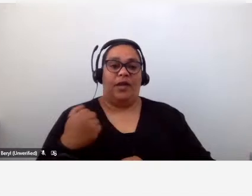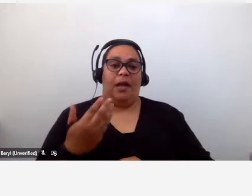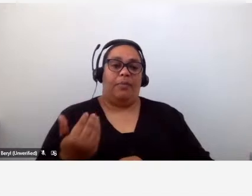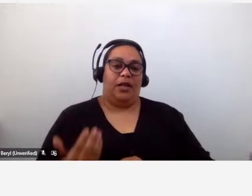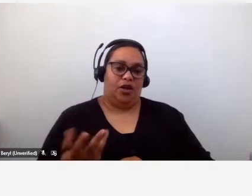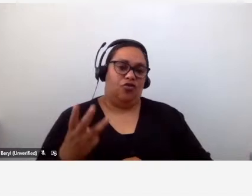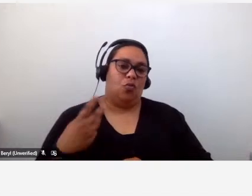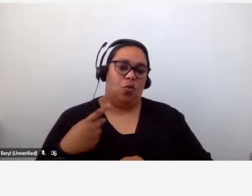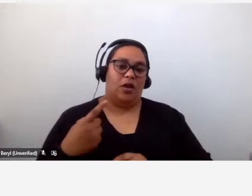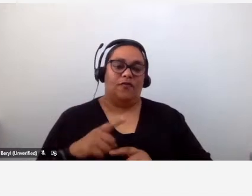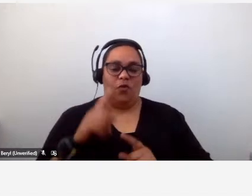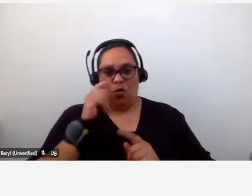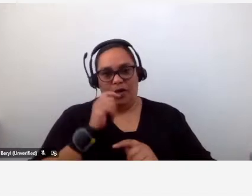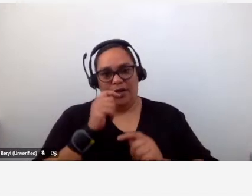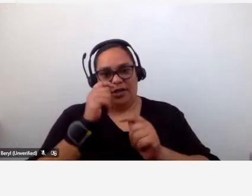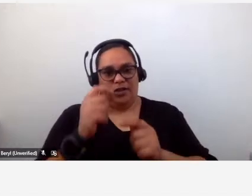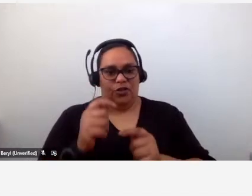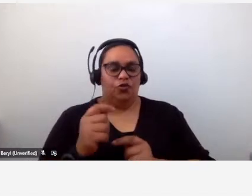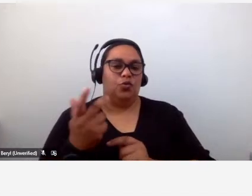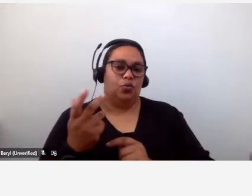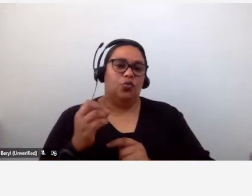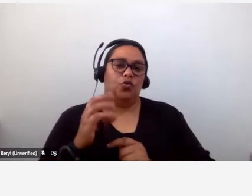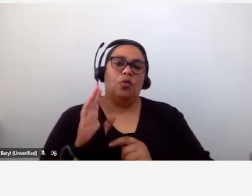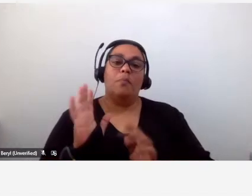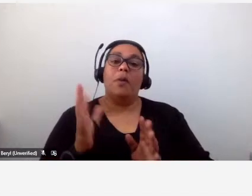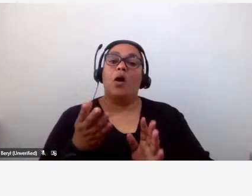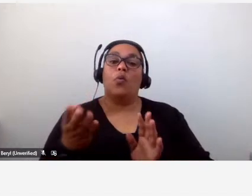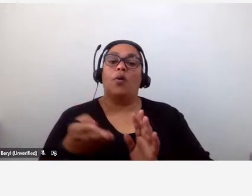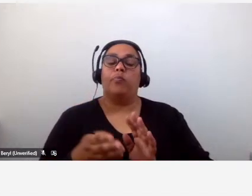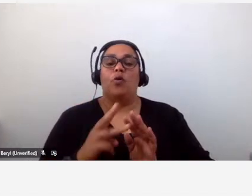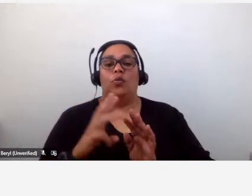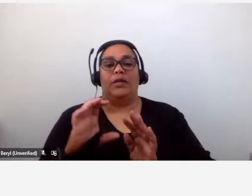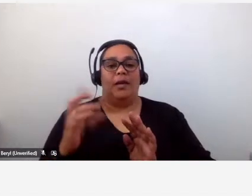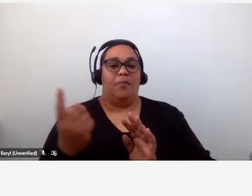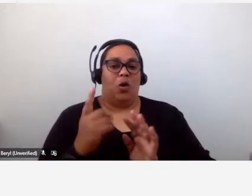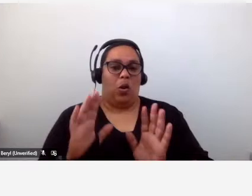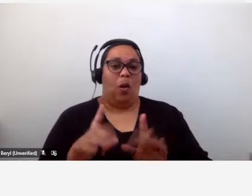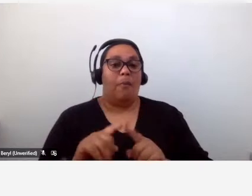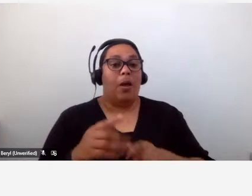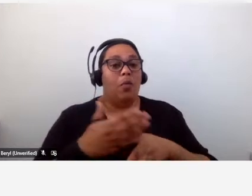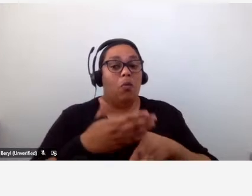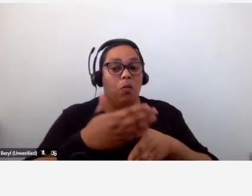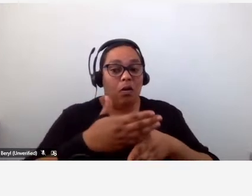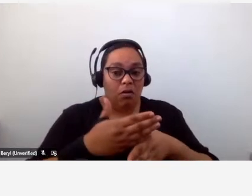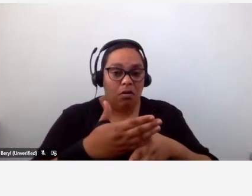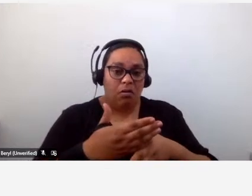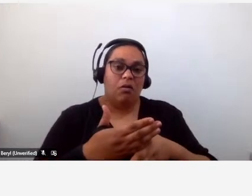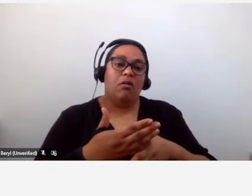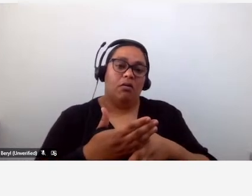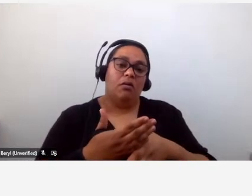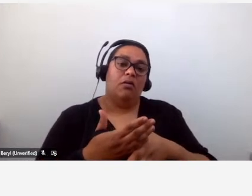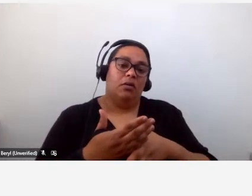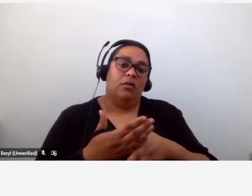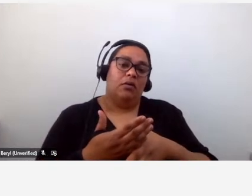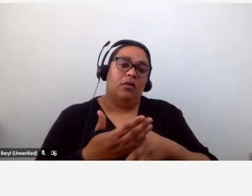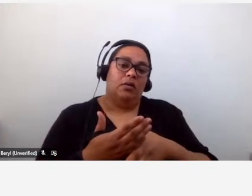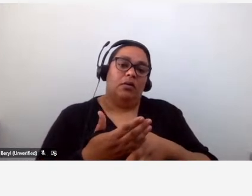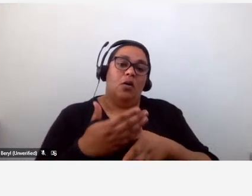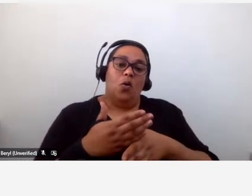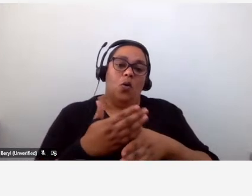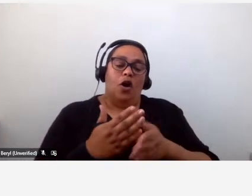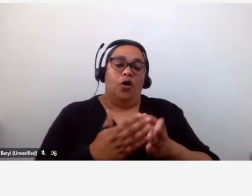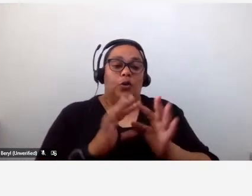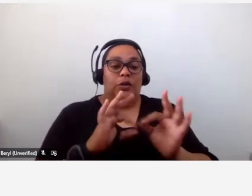applications for recognitions just in the Western Cape alone. But the work to work through